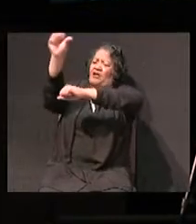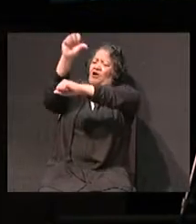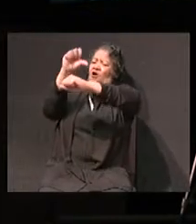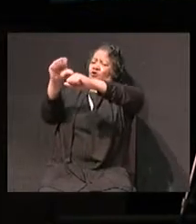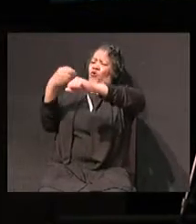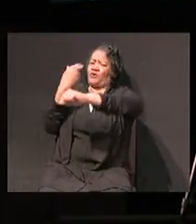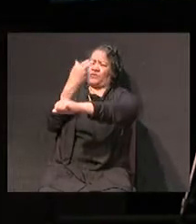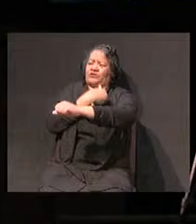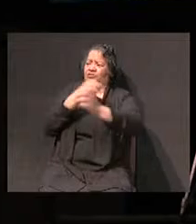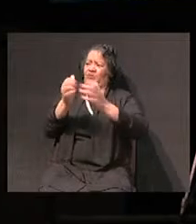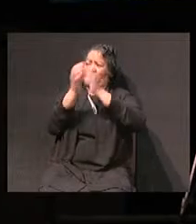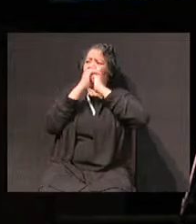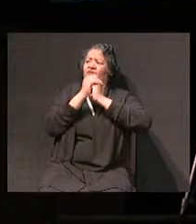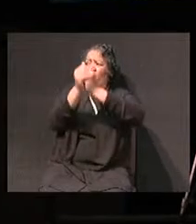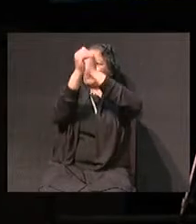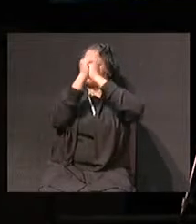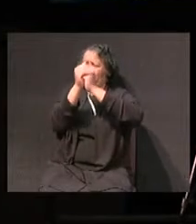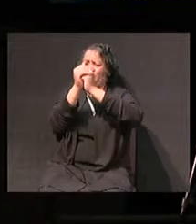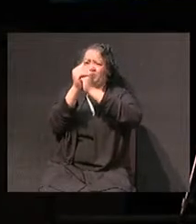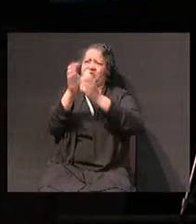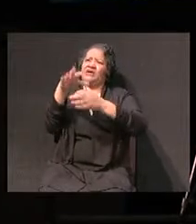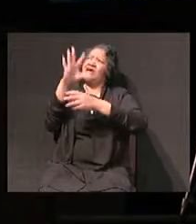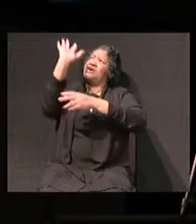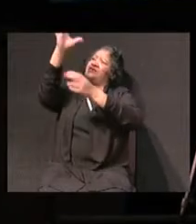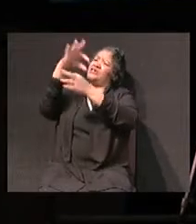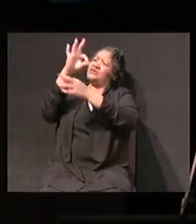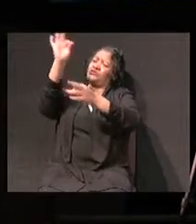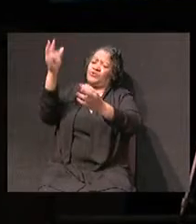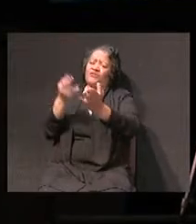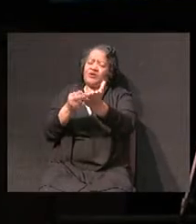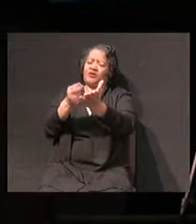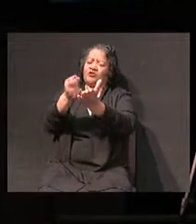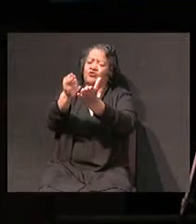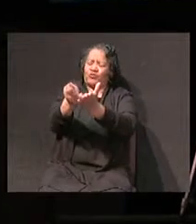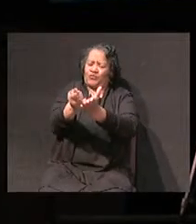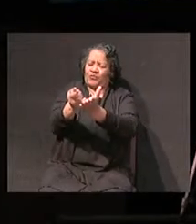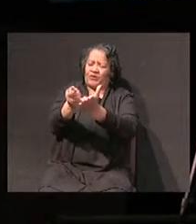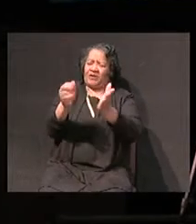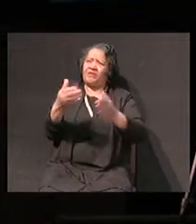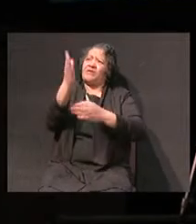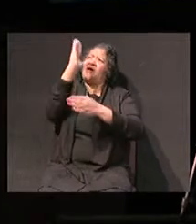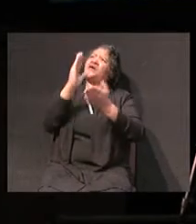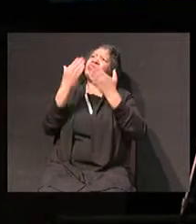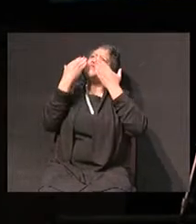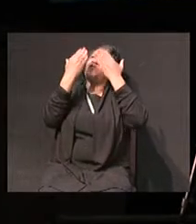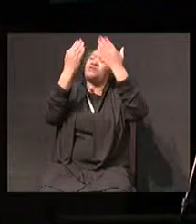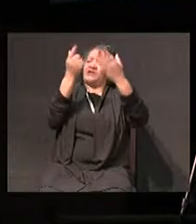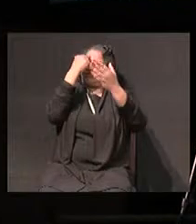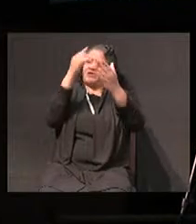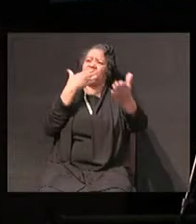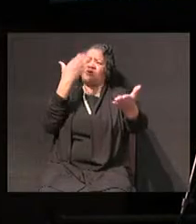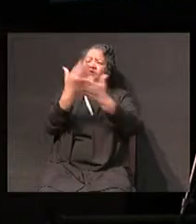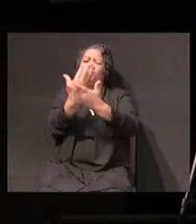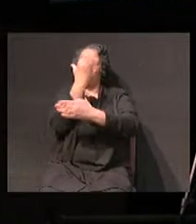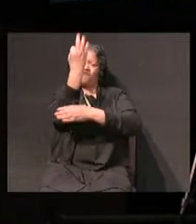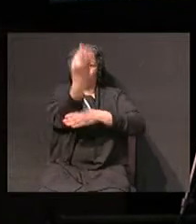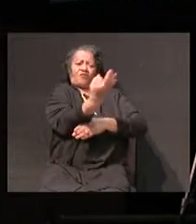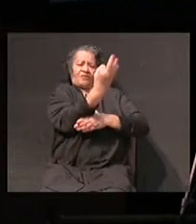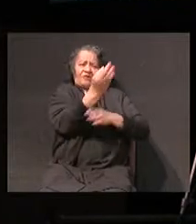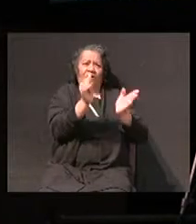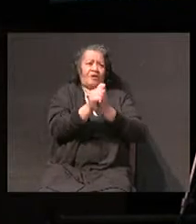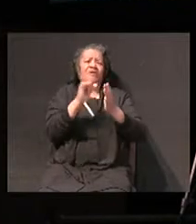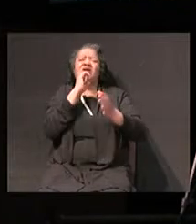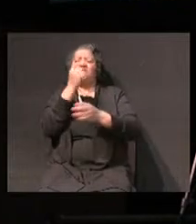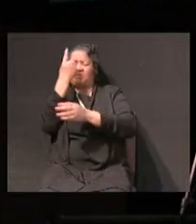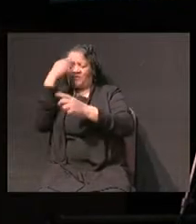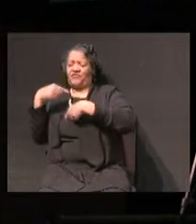us for worship in spirit and in truth. God, we thank you for Good Friday. Had there